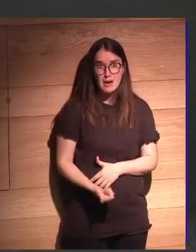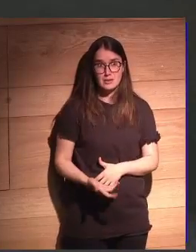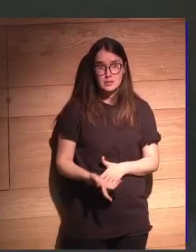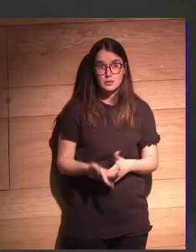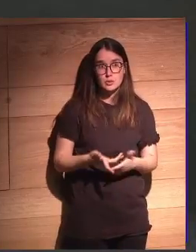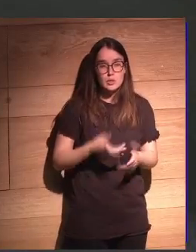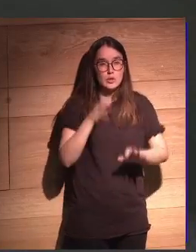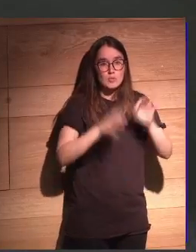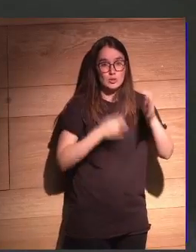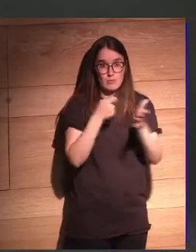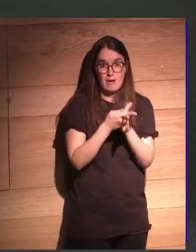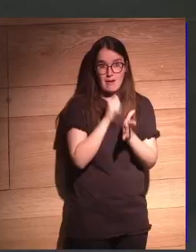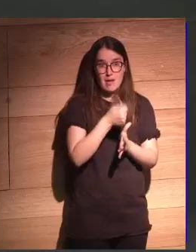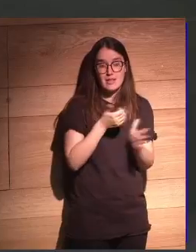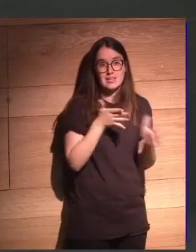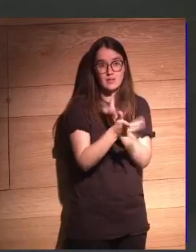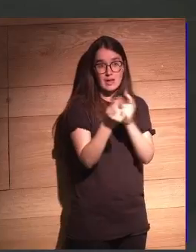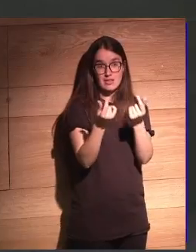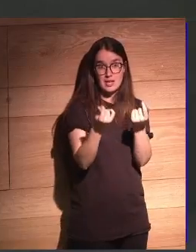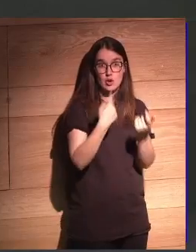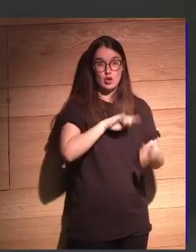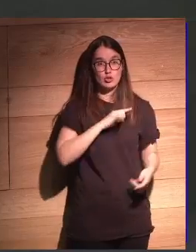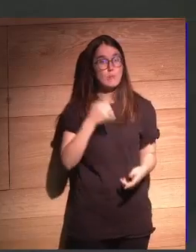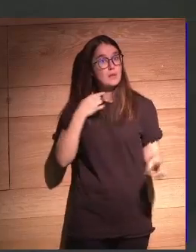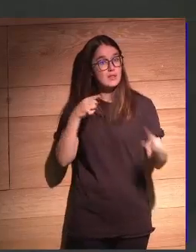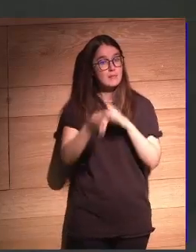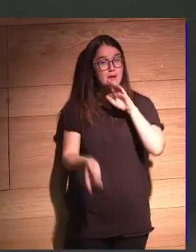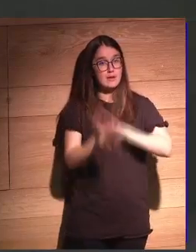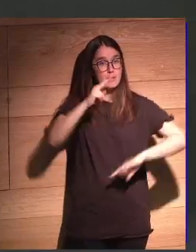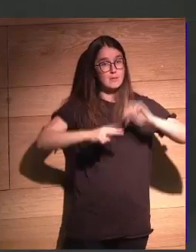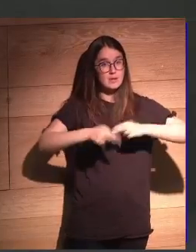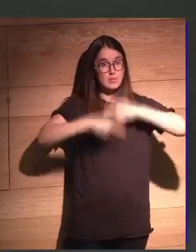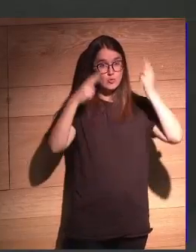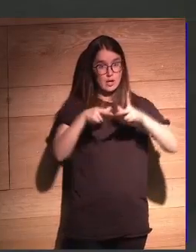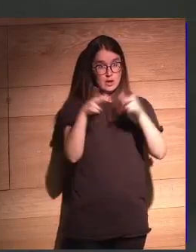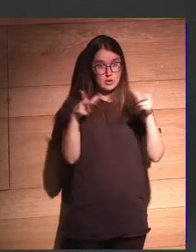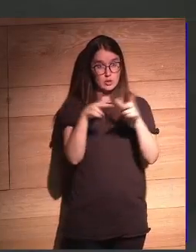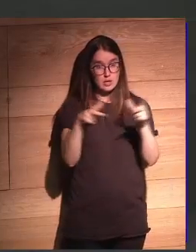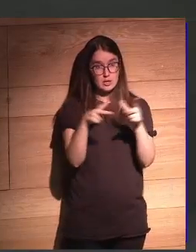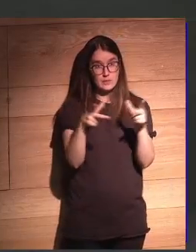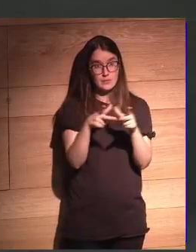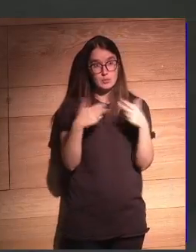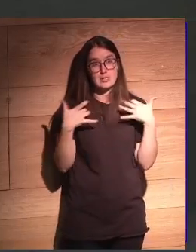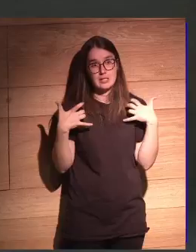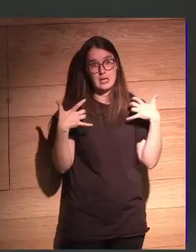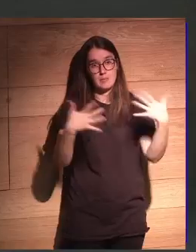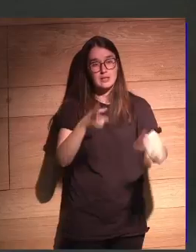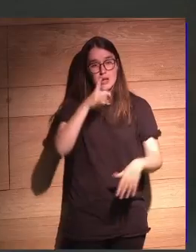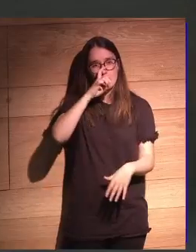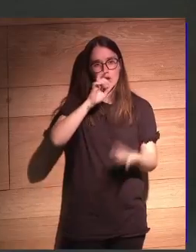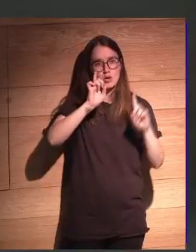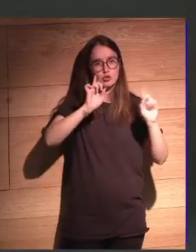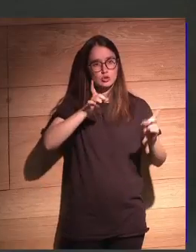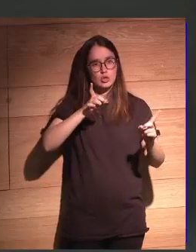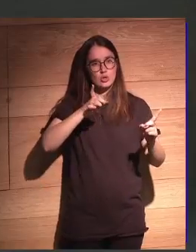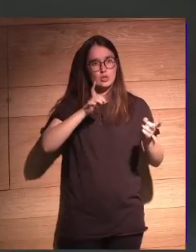earning so many millions and paying their taxes elsewhere. And when they do not pay their taxes here, they're getting the money that we